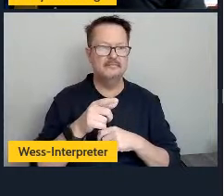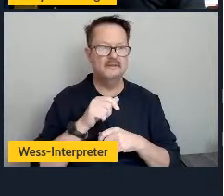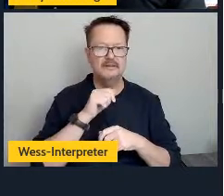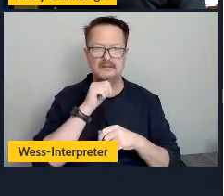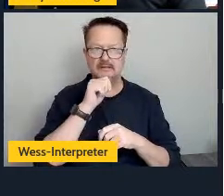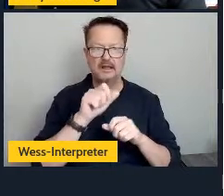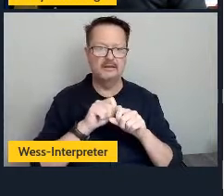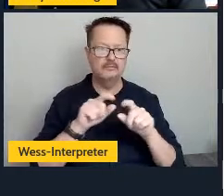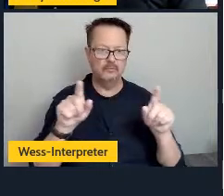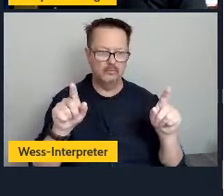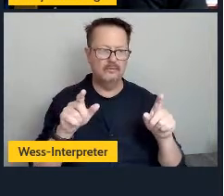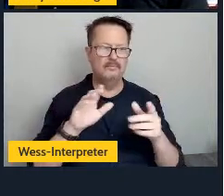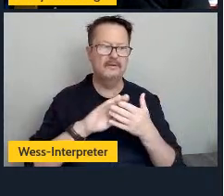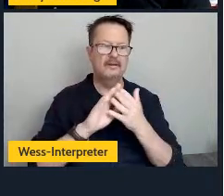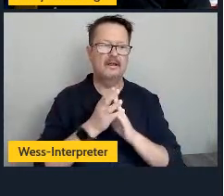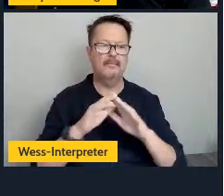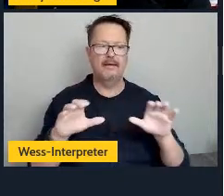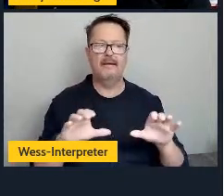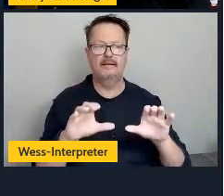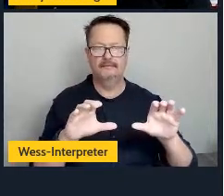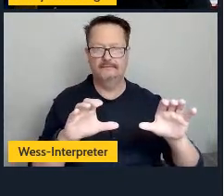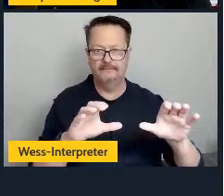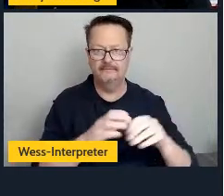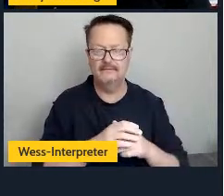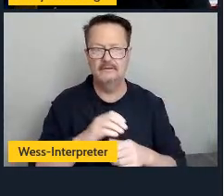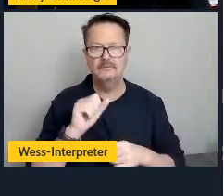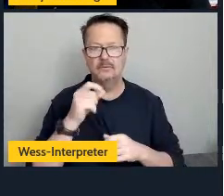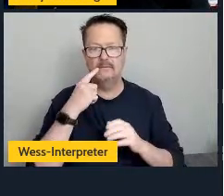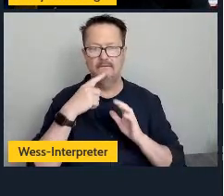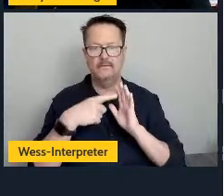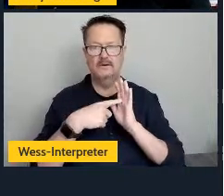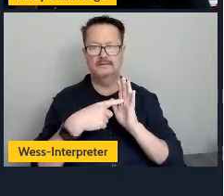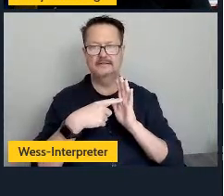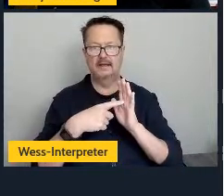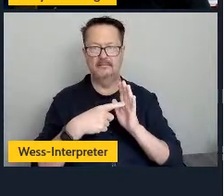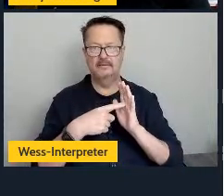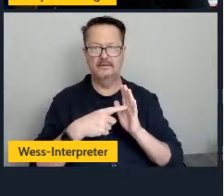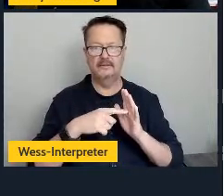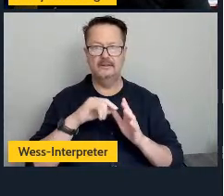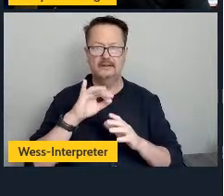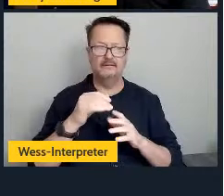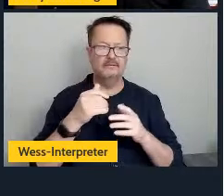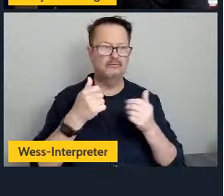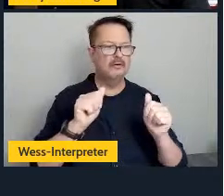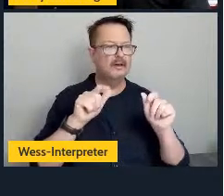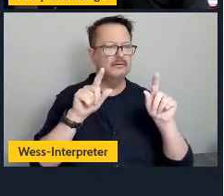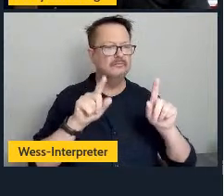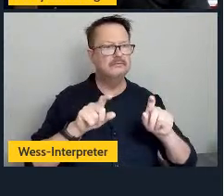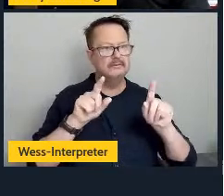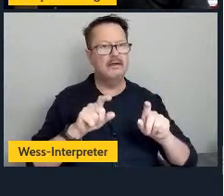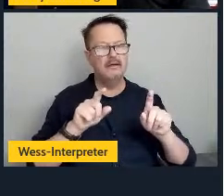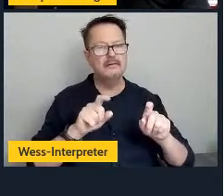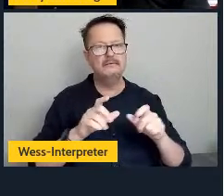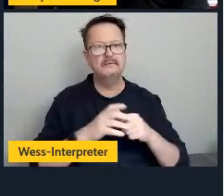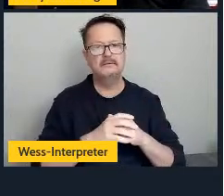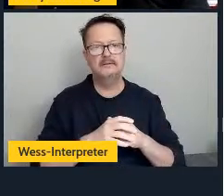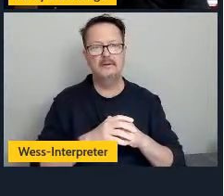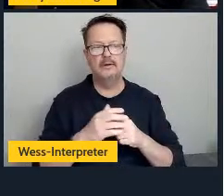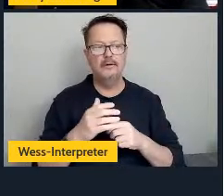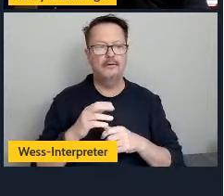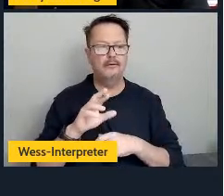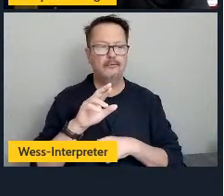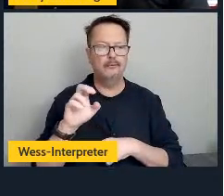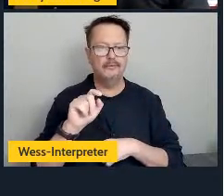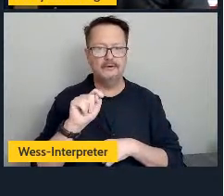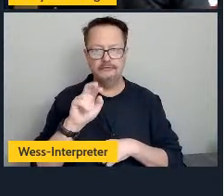observers, they become actors. So, for example, if you're trying to test retry or dead